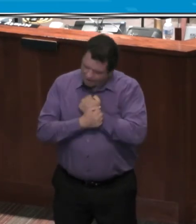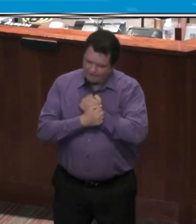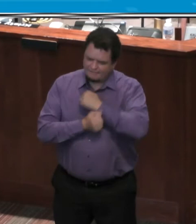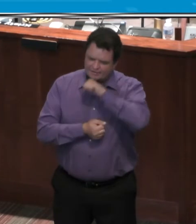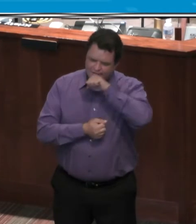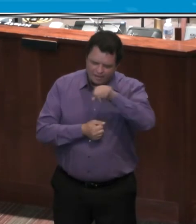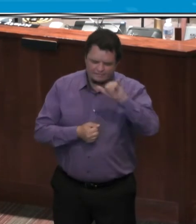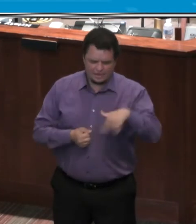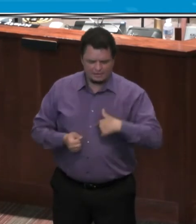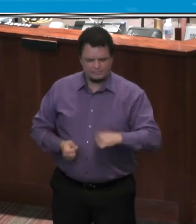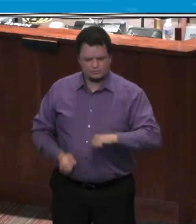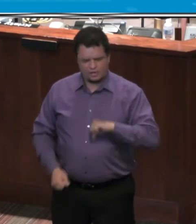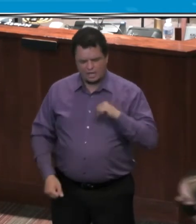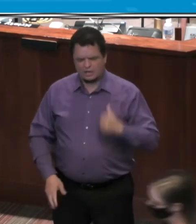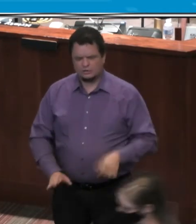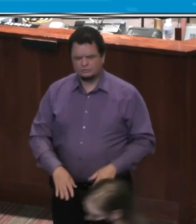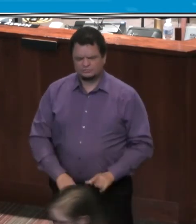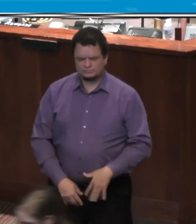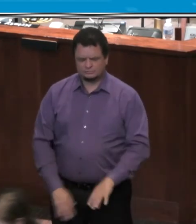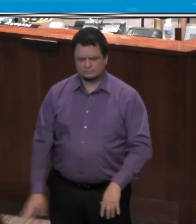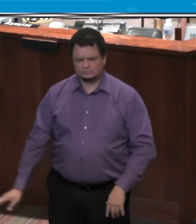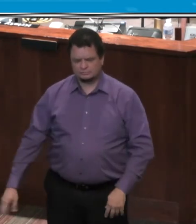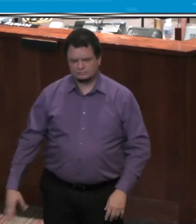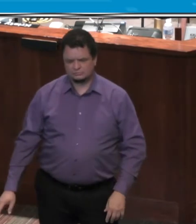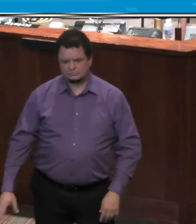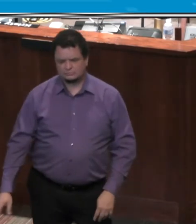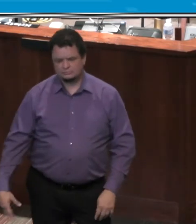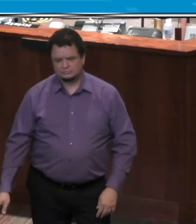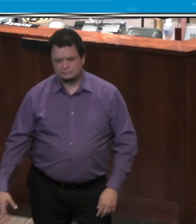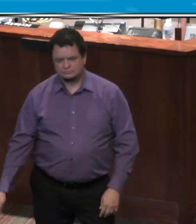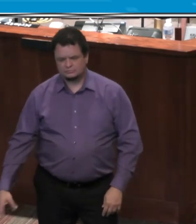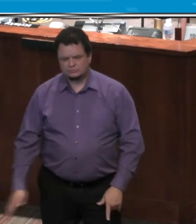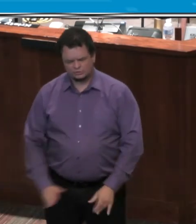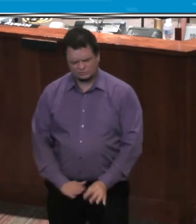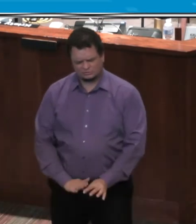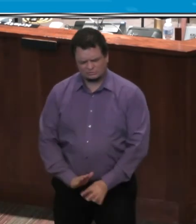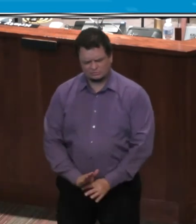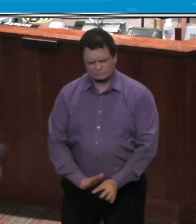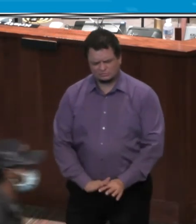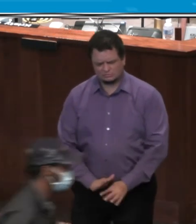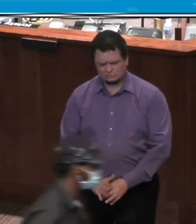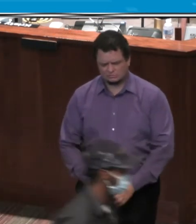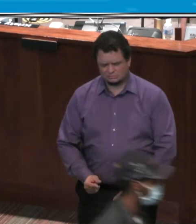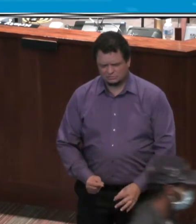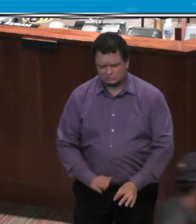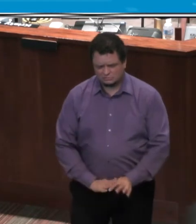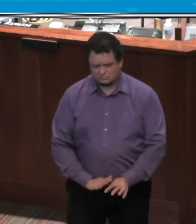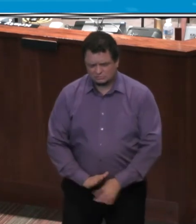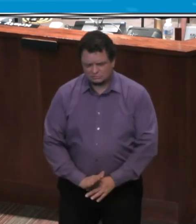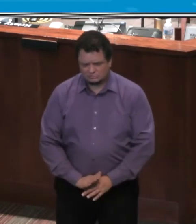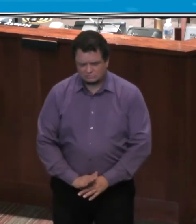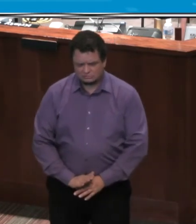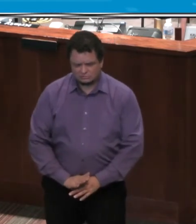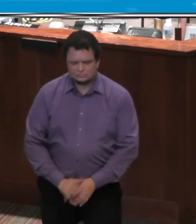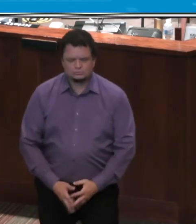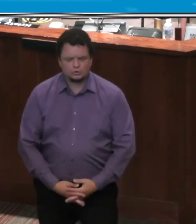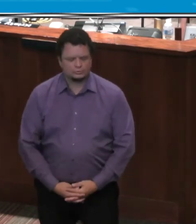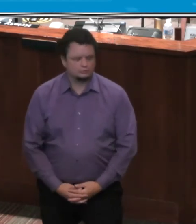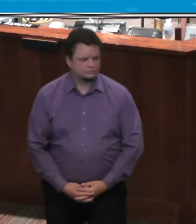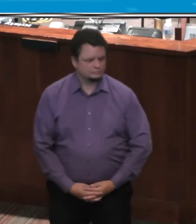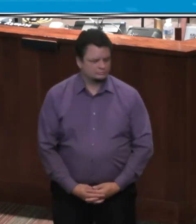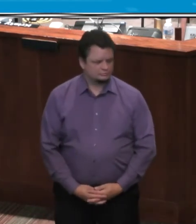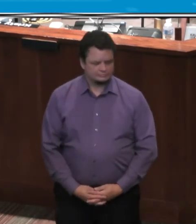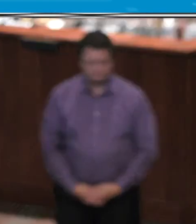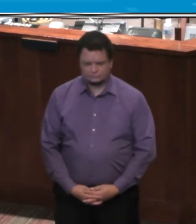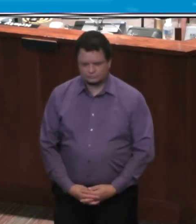Thank you. Thank you, Haley. And now we'll go to the update on the data dashboard